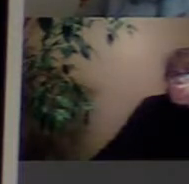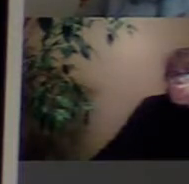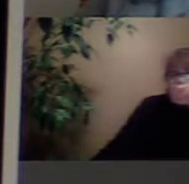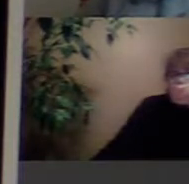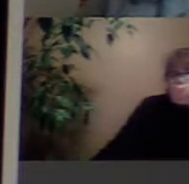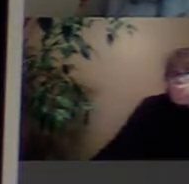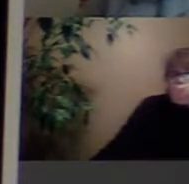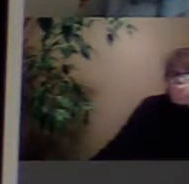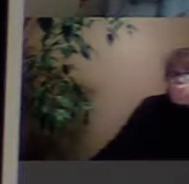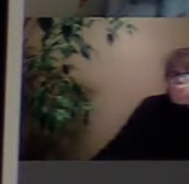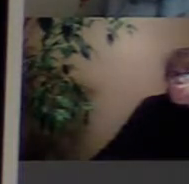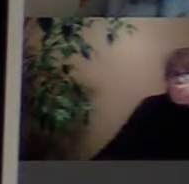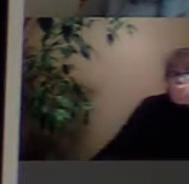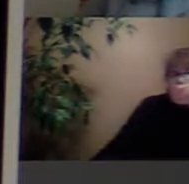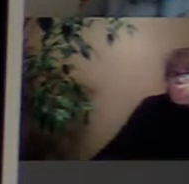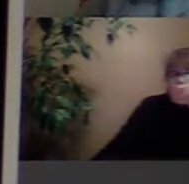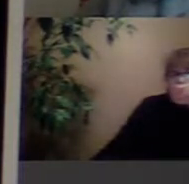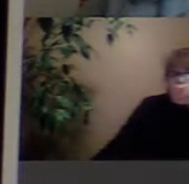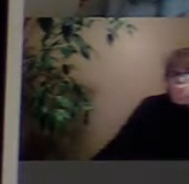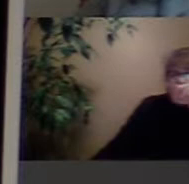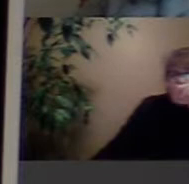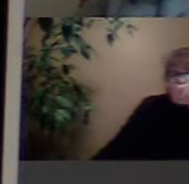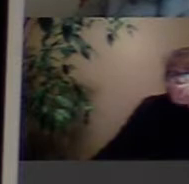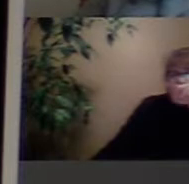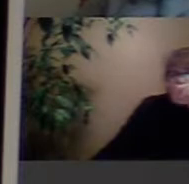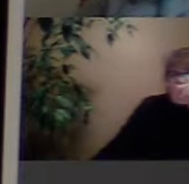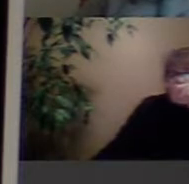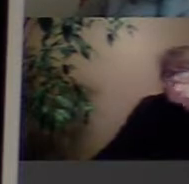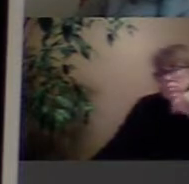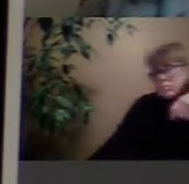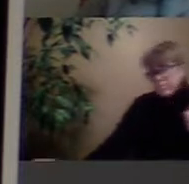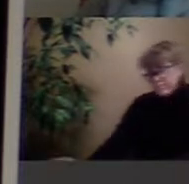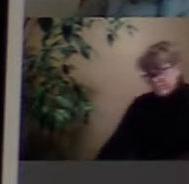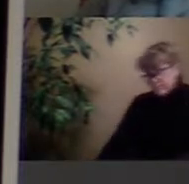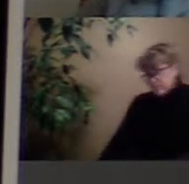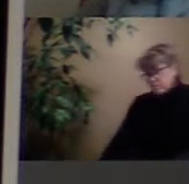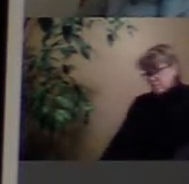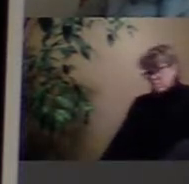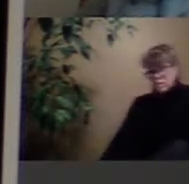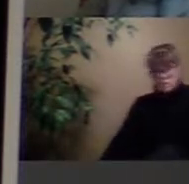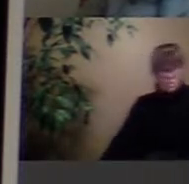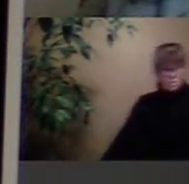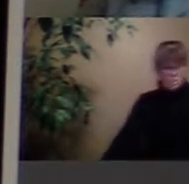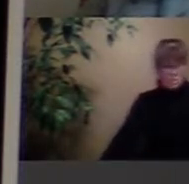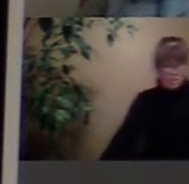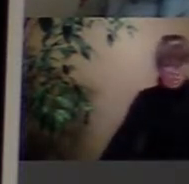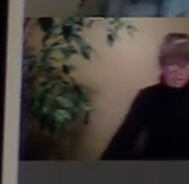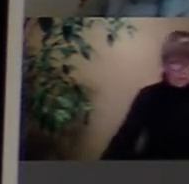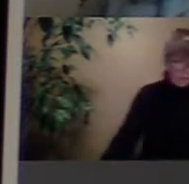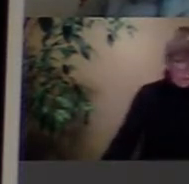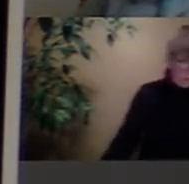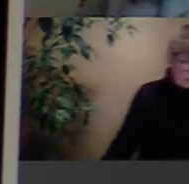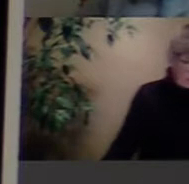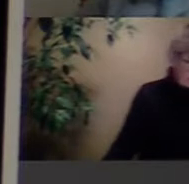aids. Within the total project cost, we have the construction. The state requires, and USDA requires, we carry a